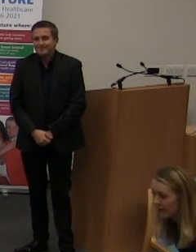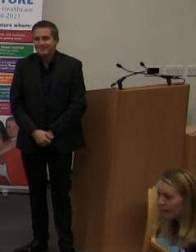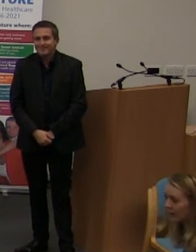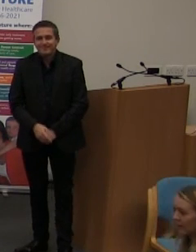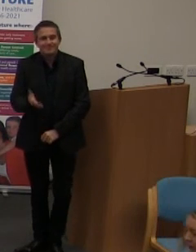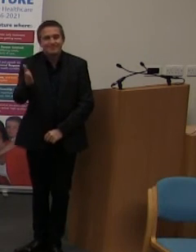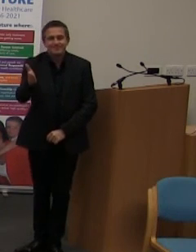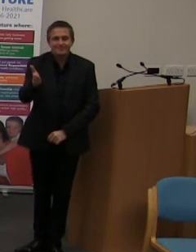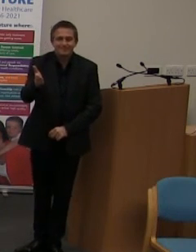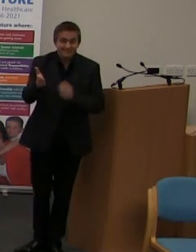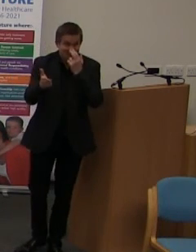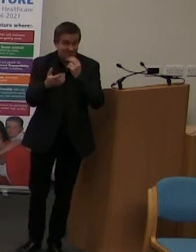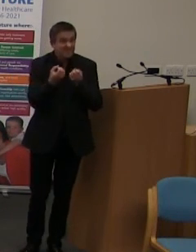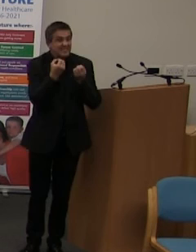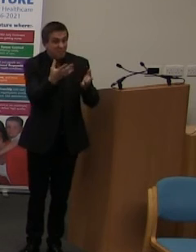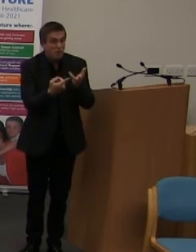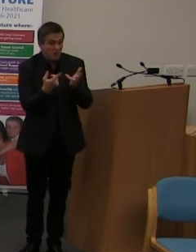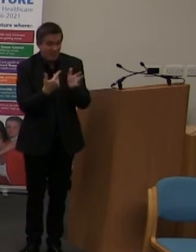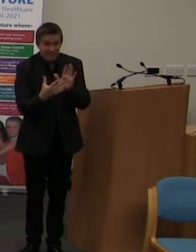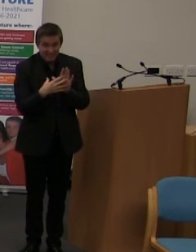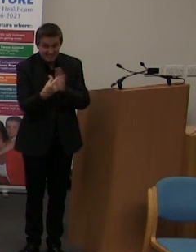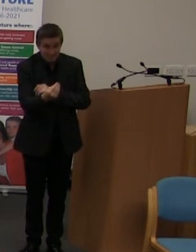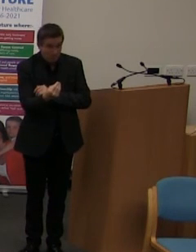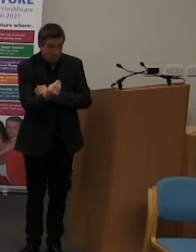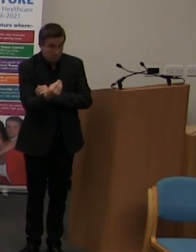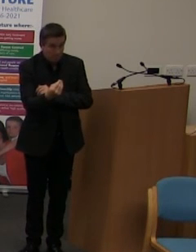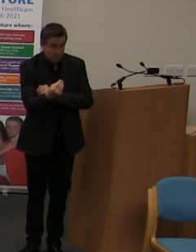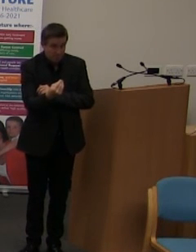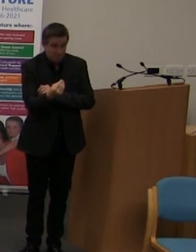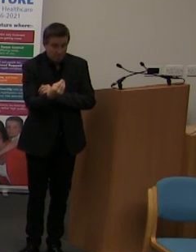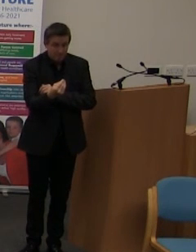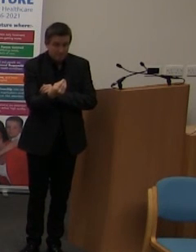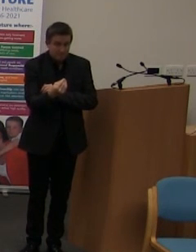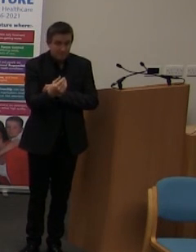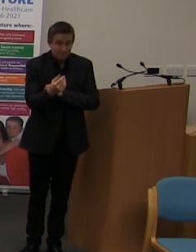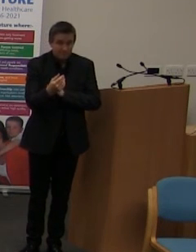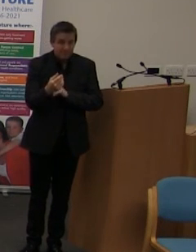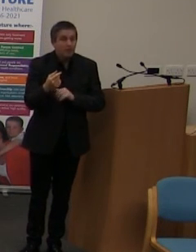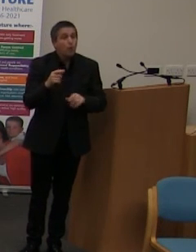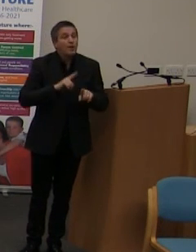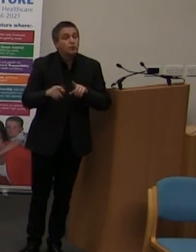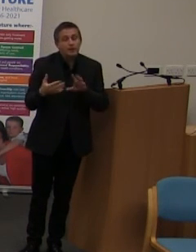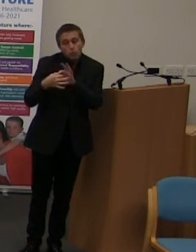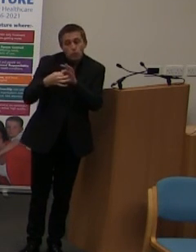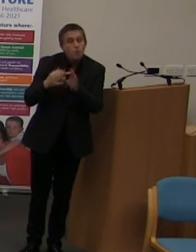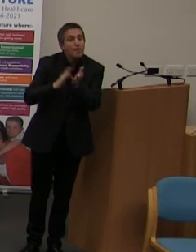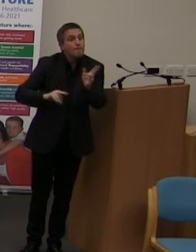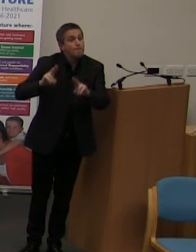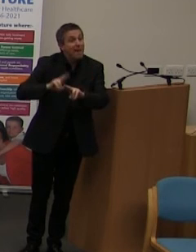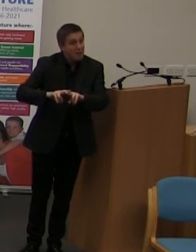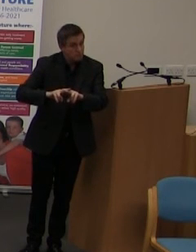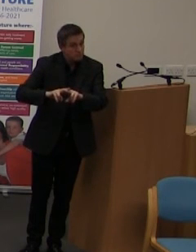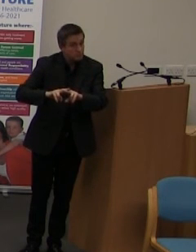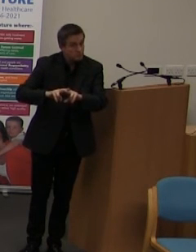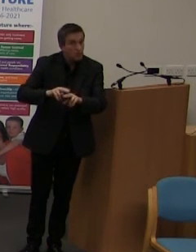Hi there. Just another example of how we're kind of trying to work as a partner with parents. So a nice